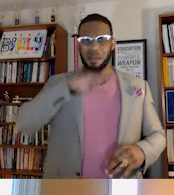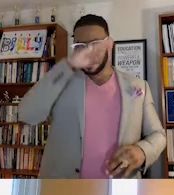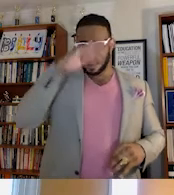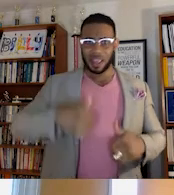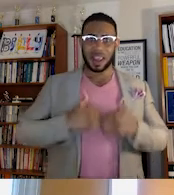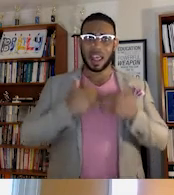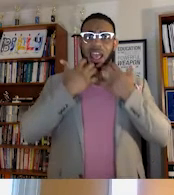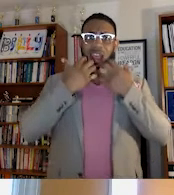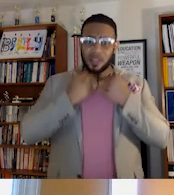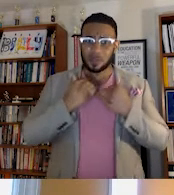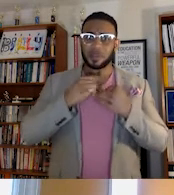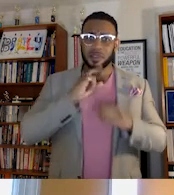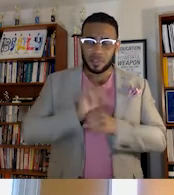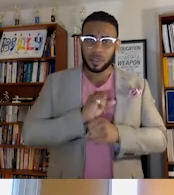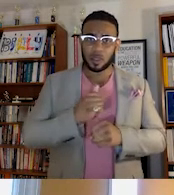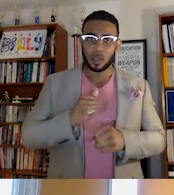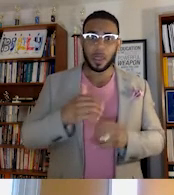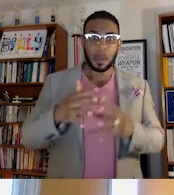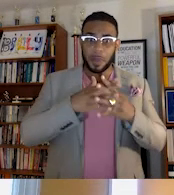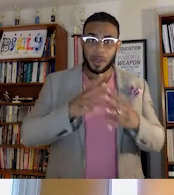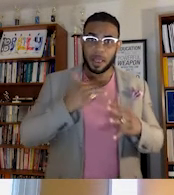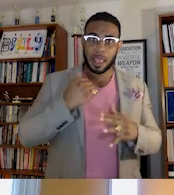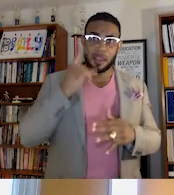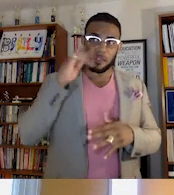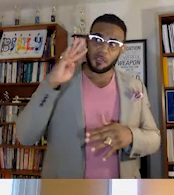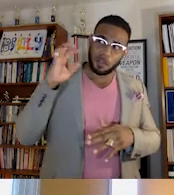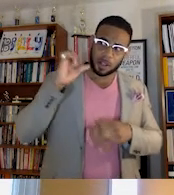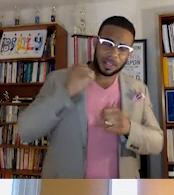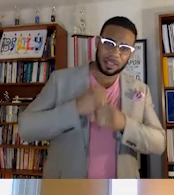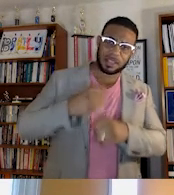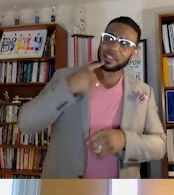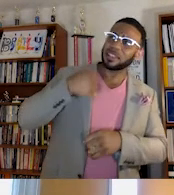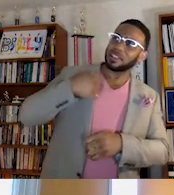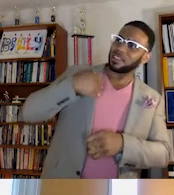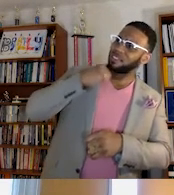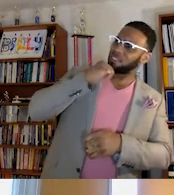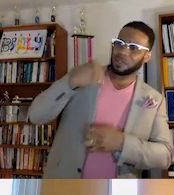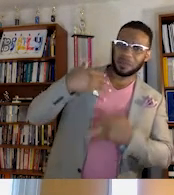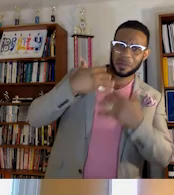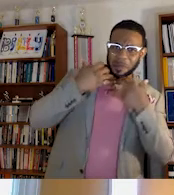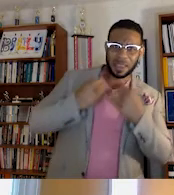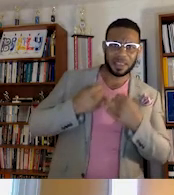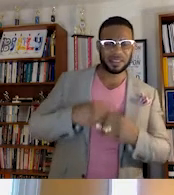do matter. Because America has for 400 years been telling us we don't.